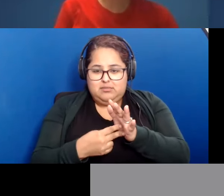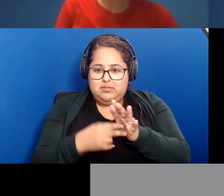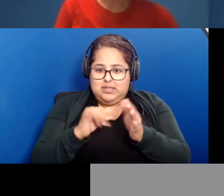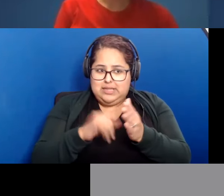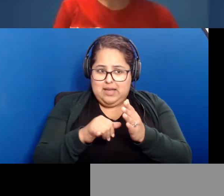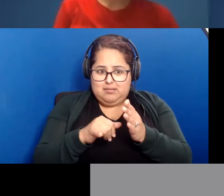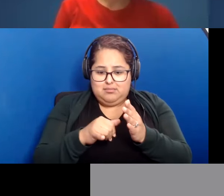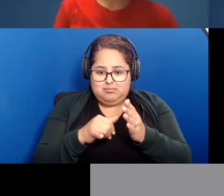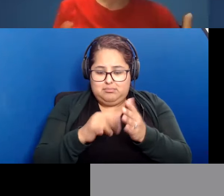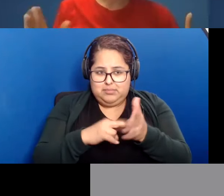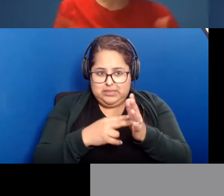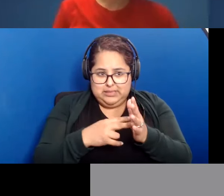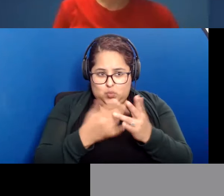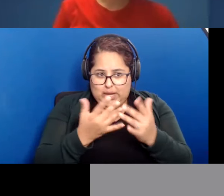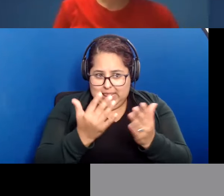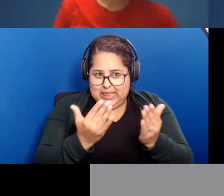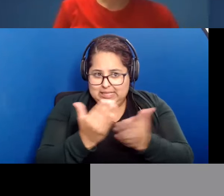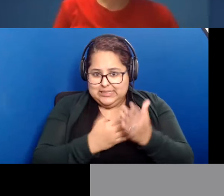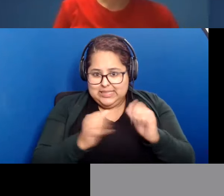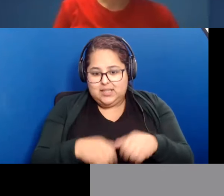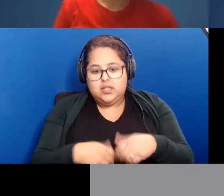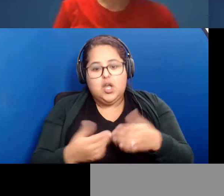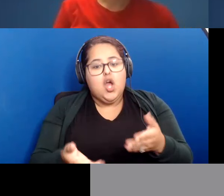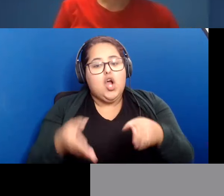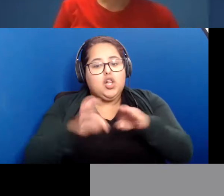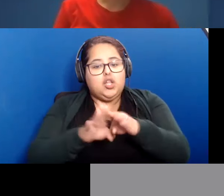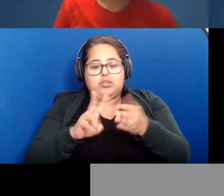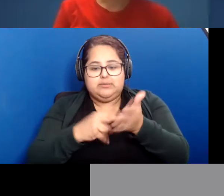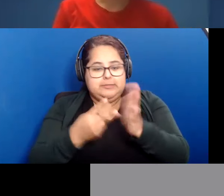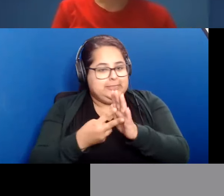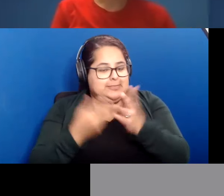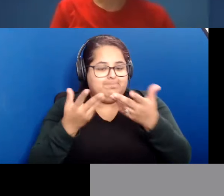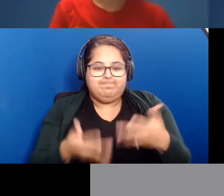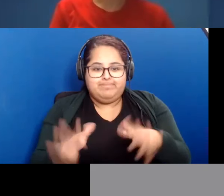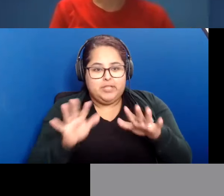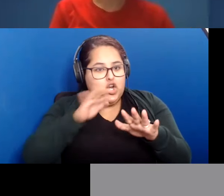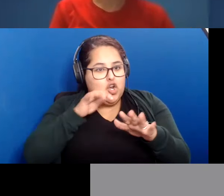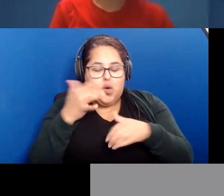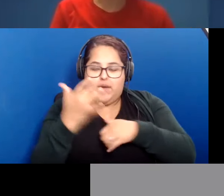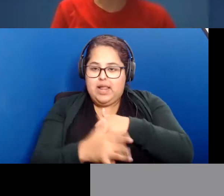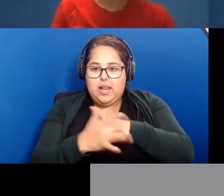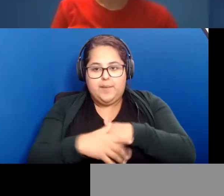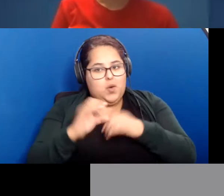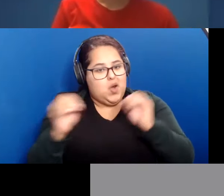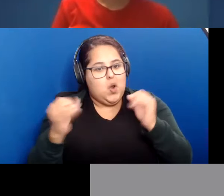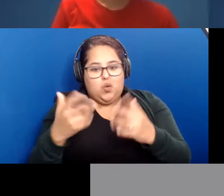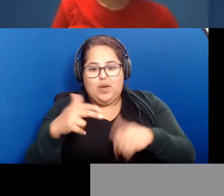good question. Closed means there's no seats available. You cannot treat it as a wait list. That means there's no seats